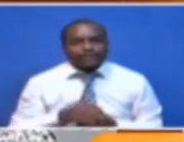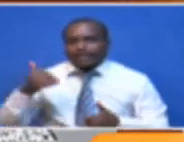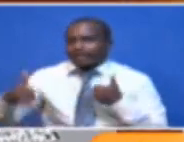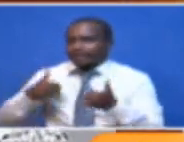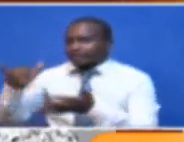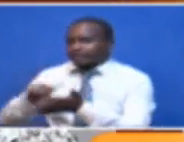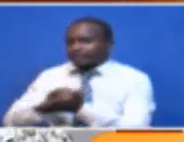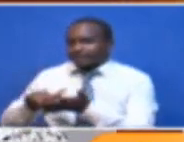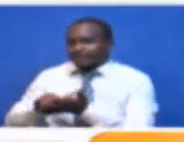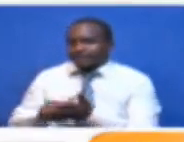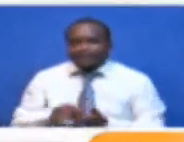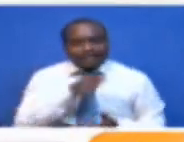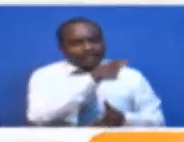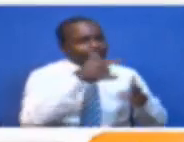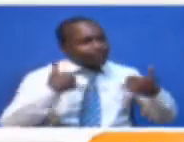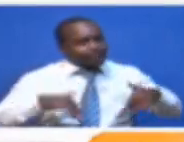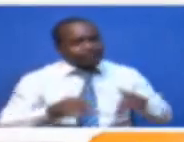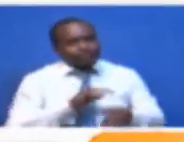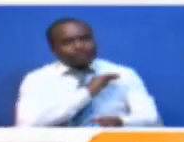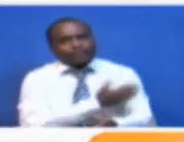Are you playing with the power?